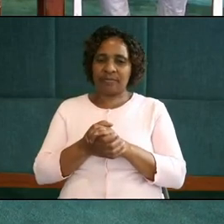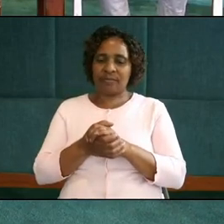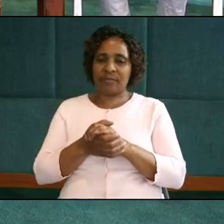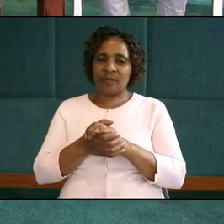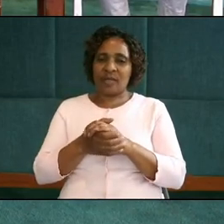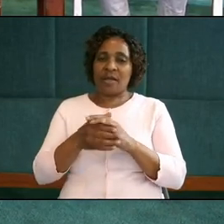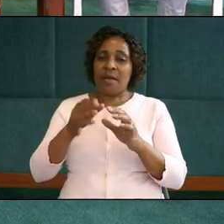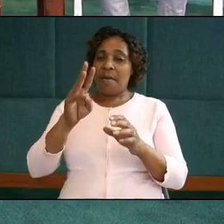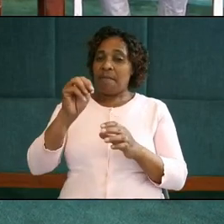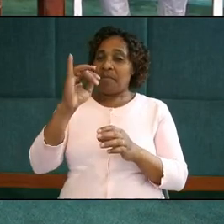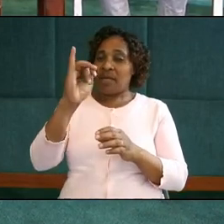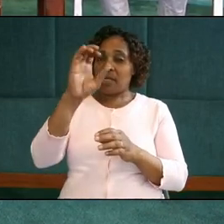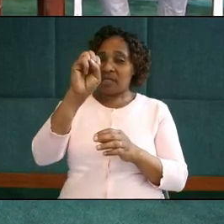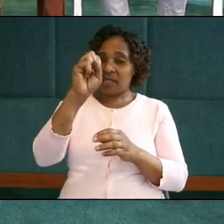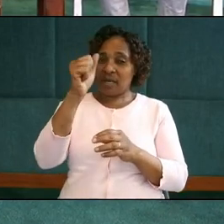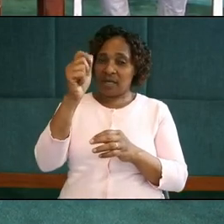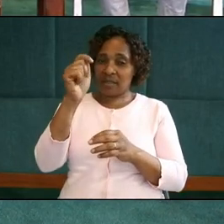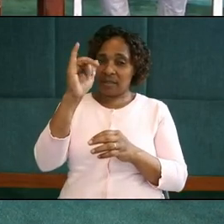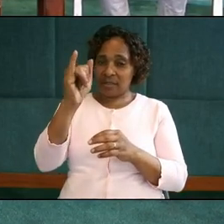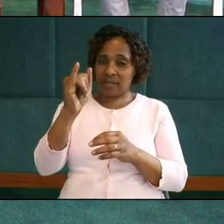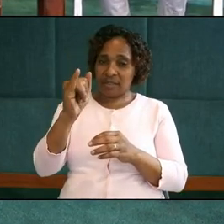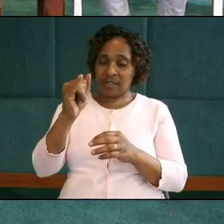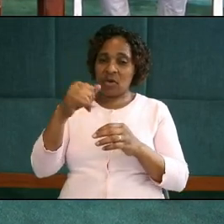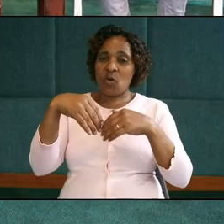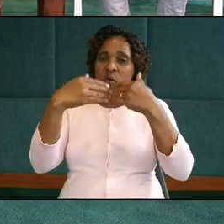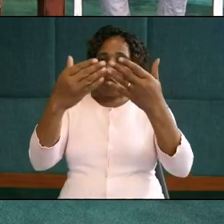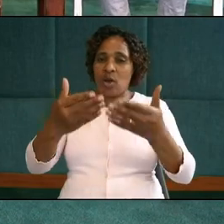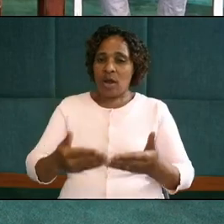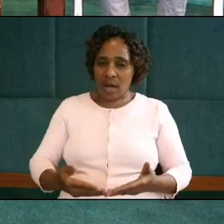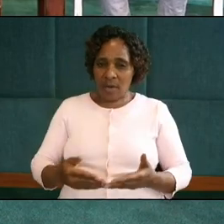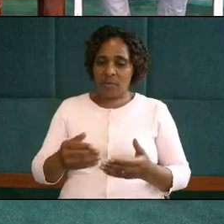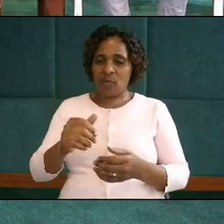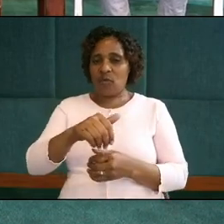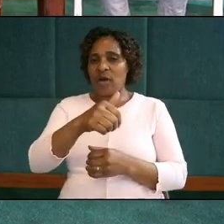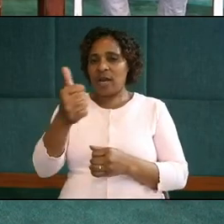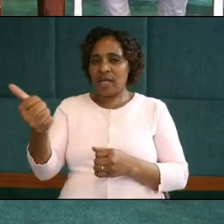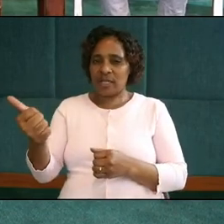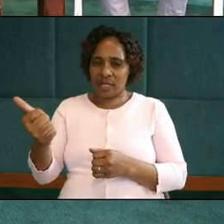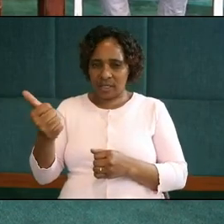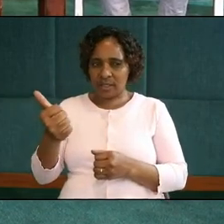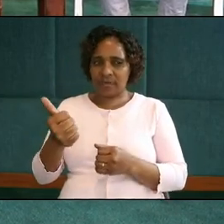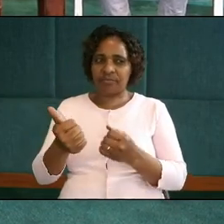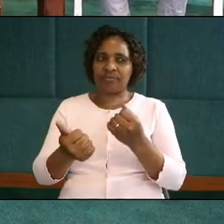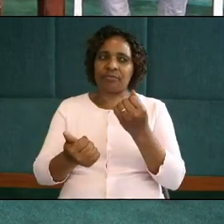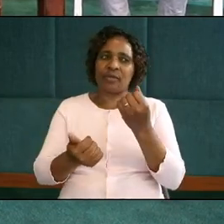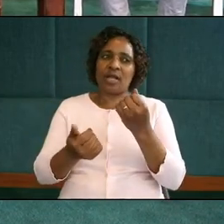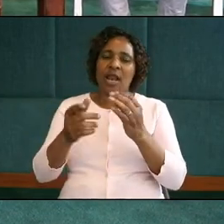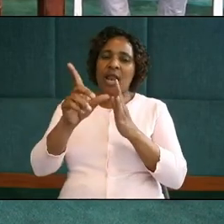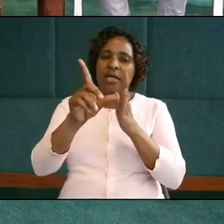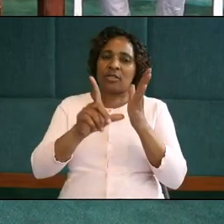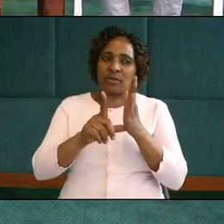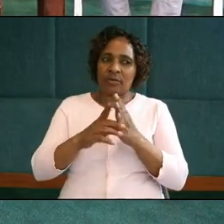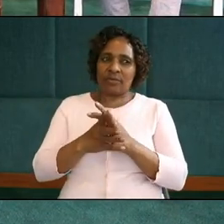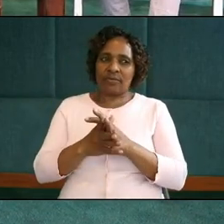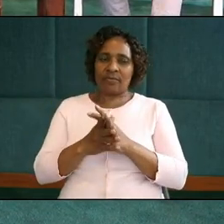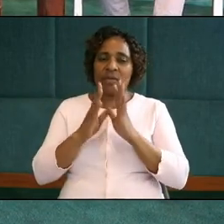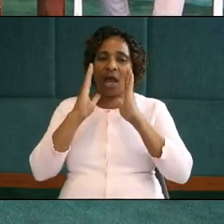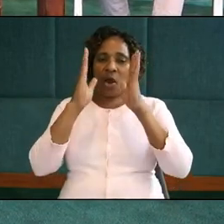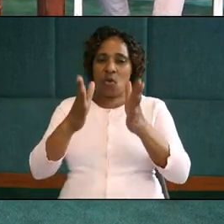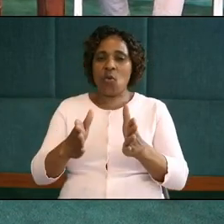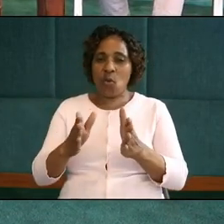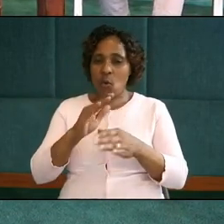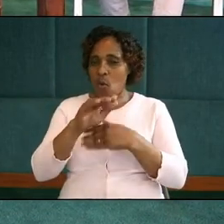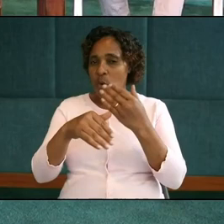Fantastic. I am Misati Nyambane, and I'd love to welcome you for another banger. Mm-hmm. Hello,